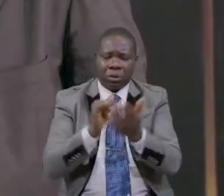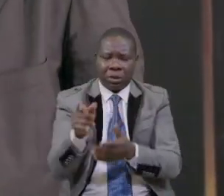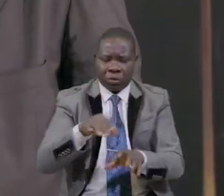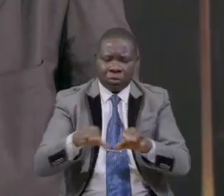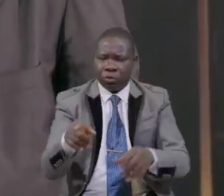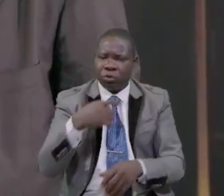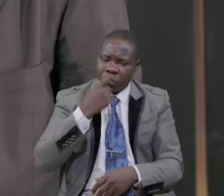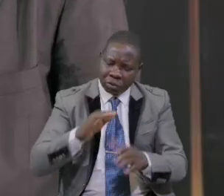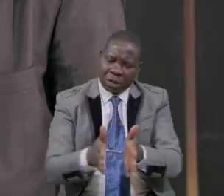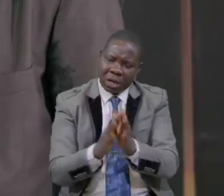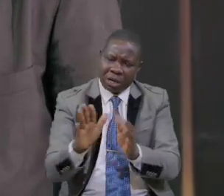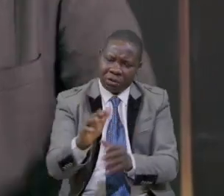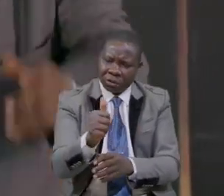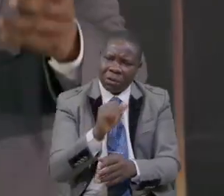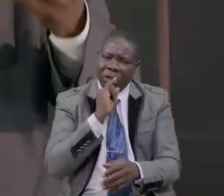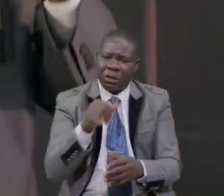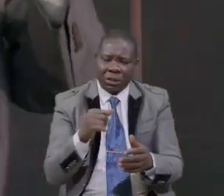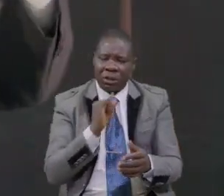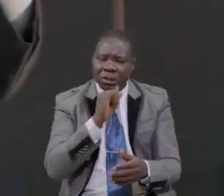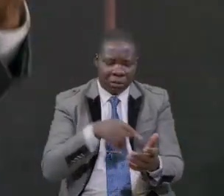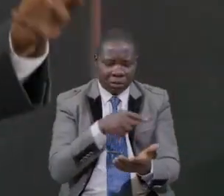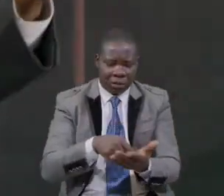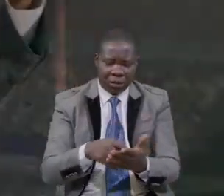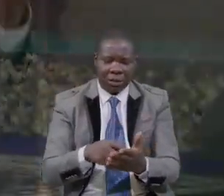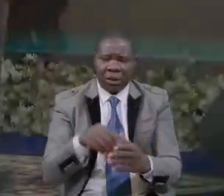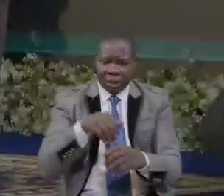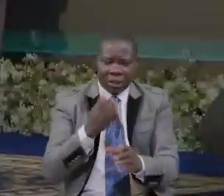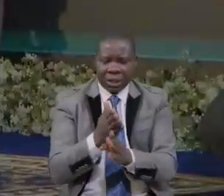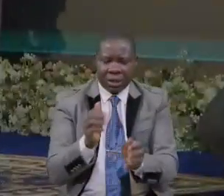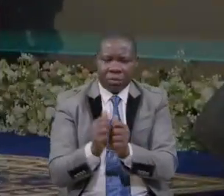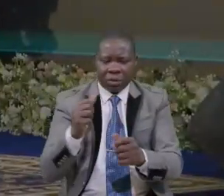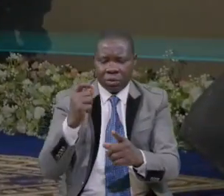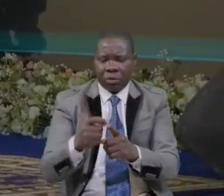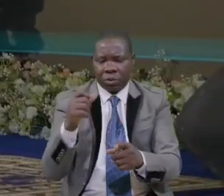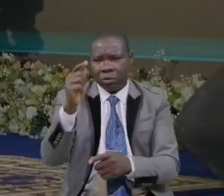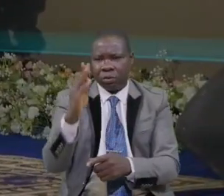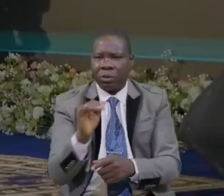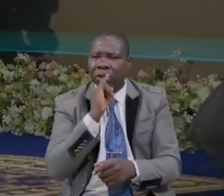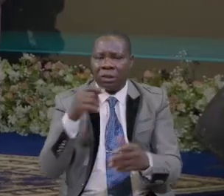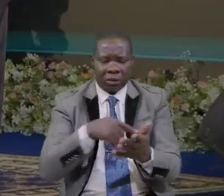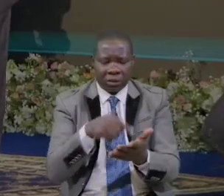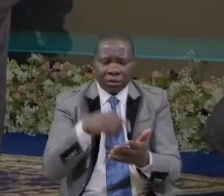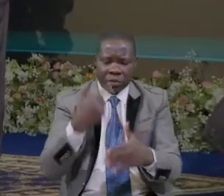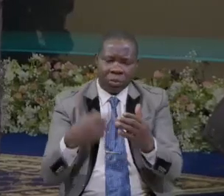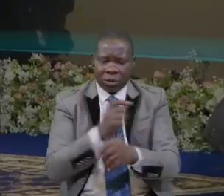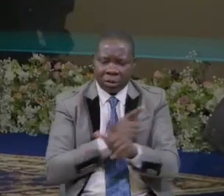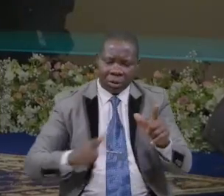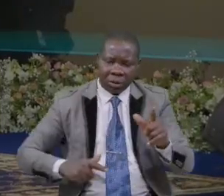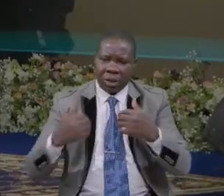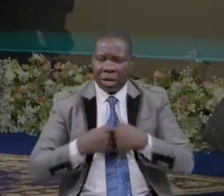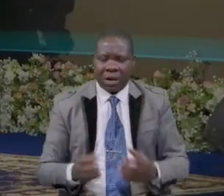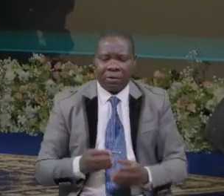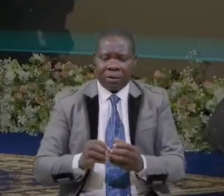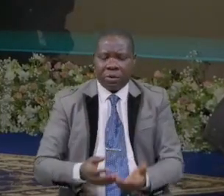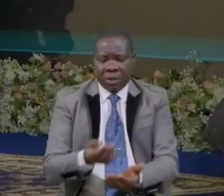this according to the word of God? Is this what the Lord has laid down for us to do? Never mind